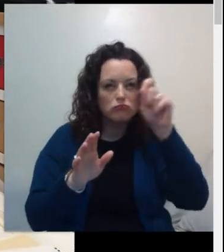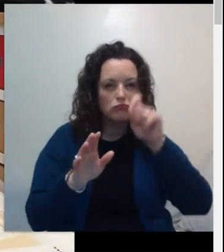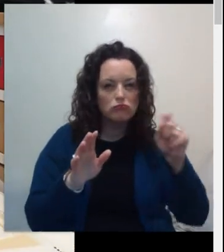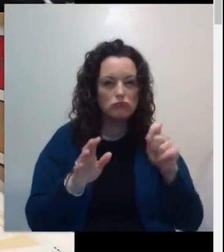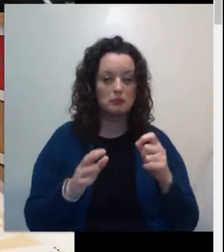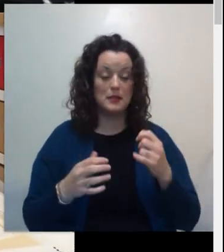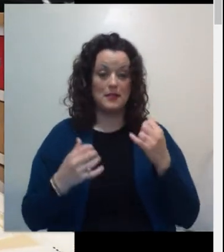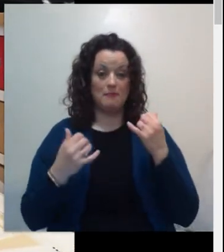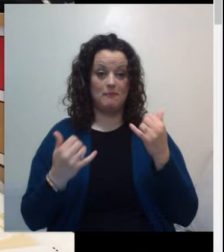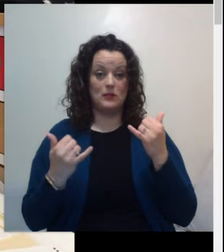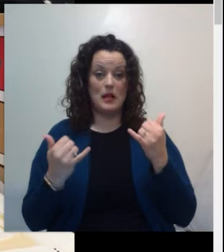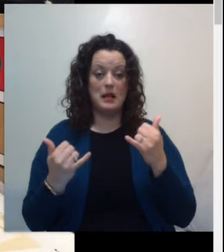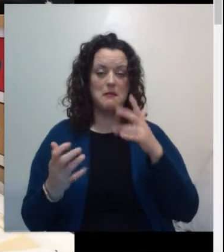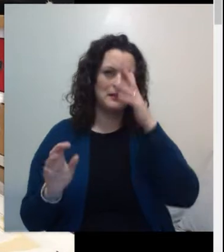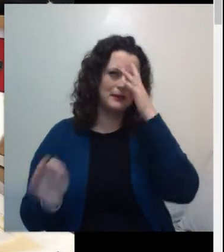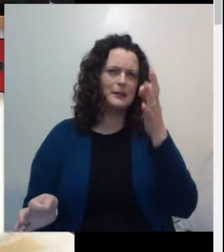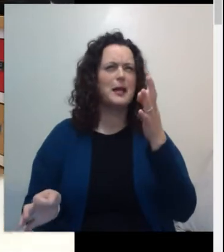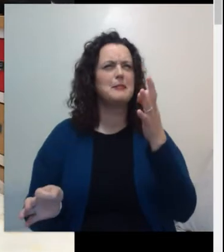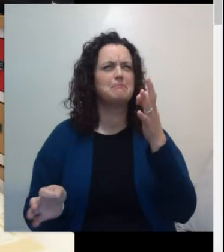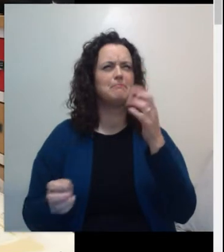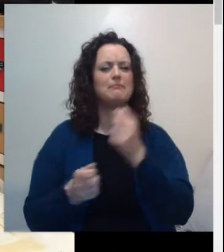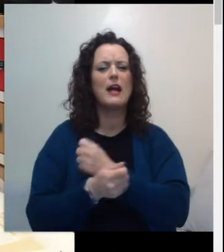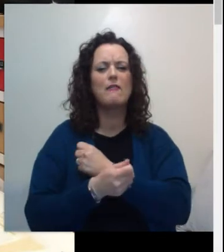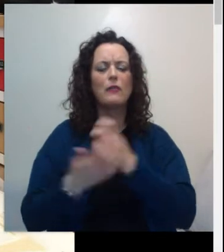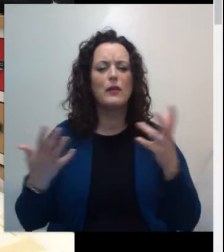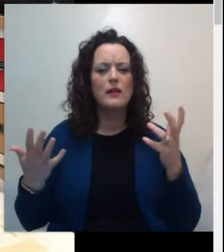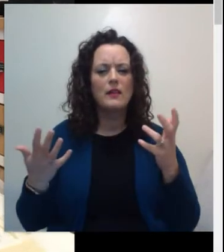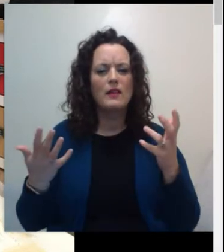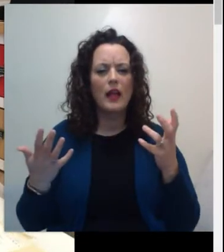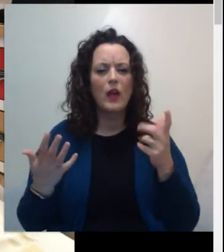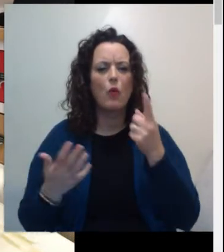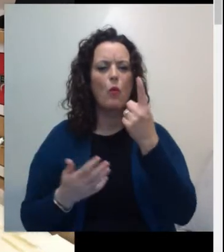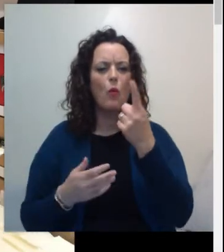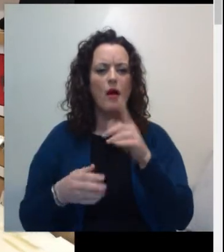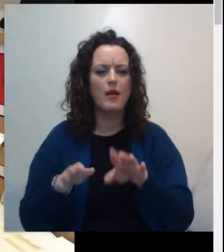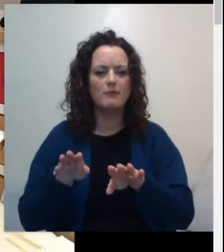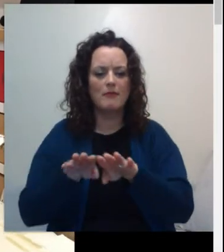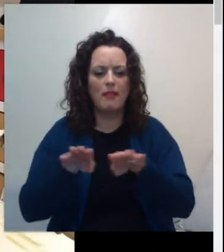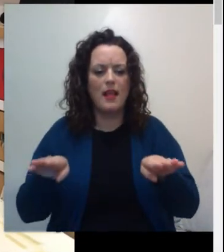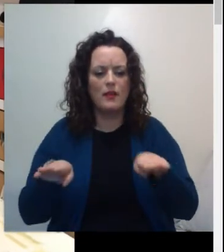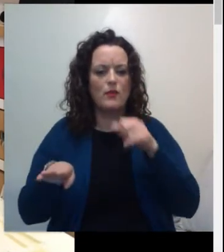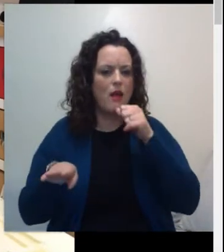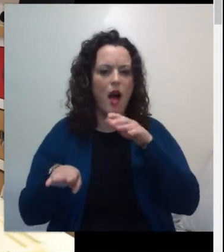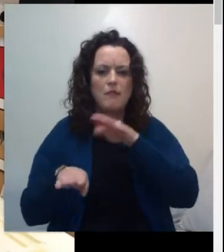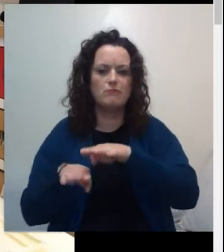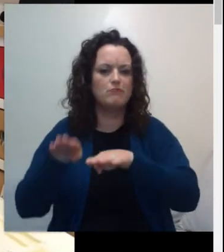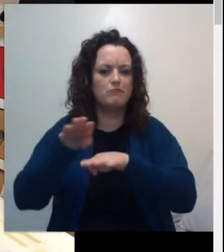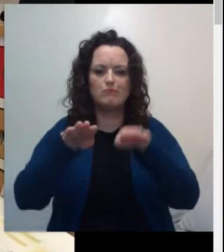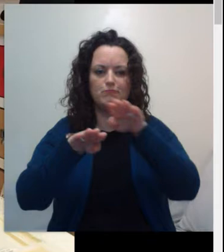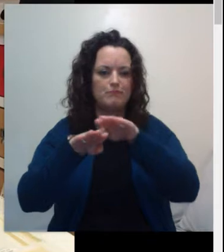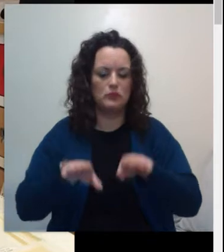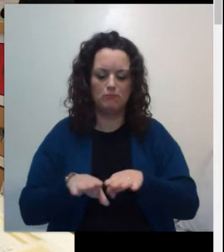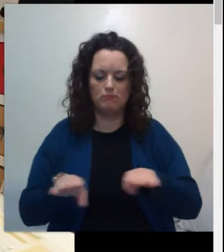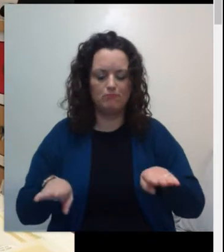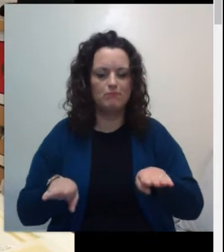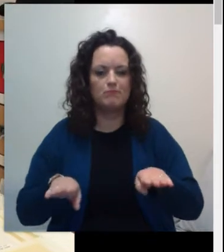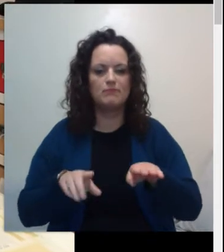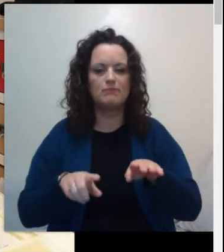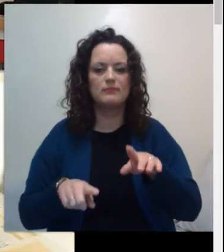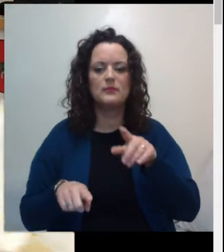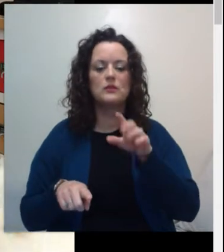absolutely everything on one layer. There's Wilbur putting on